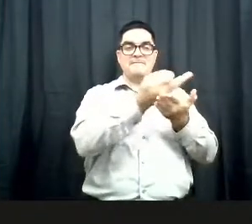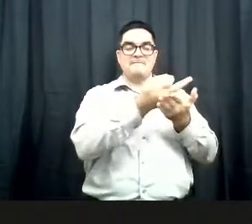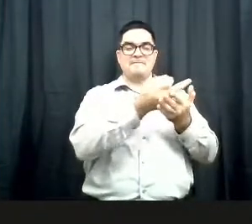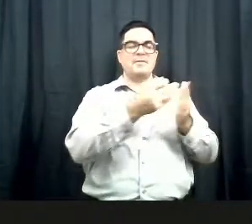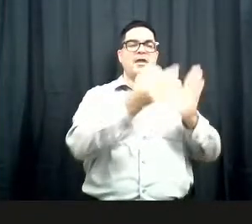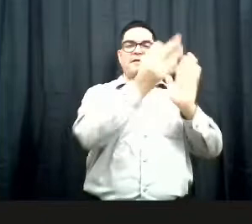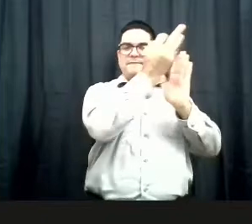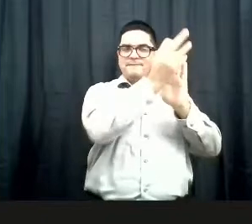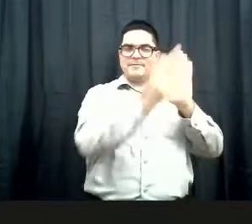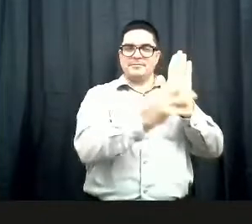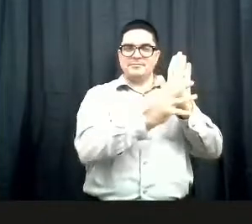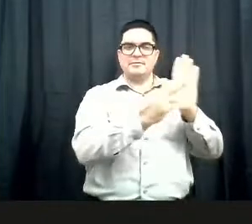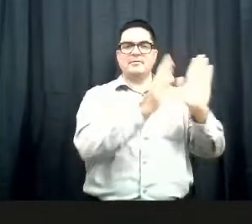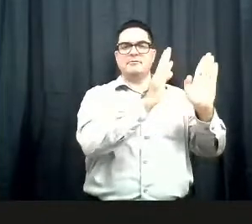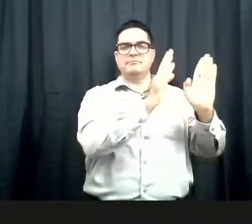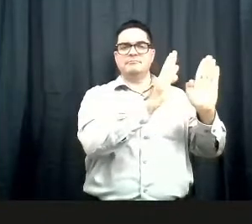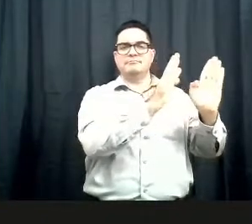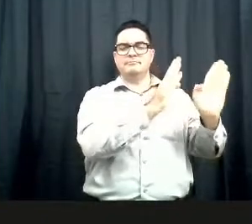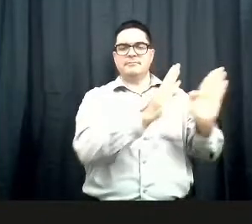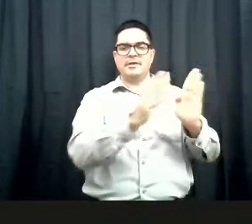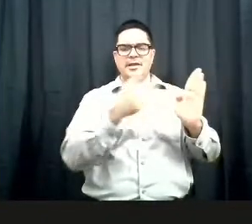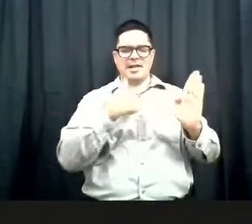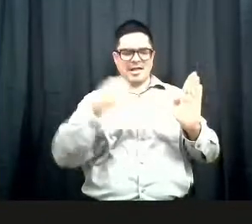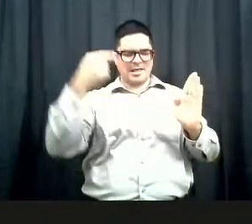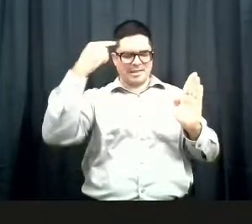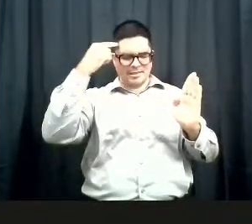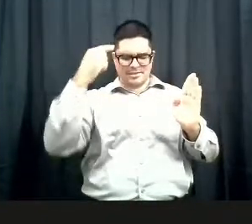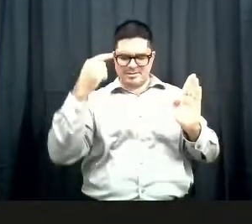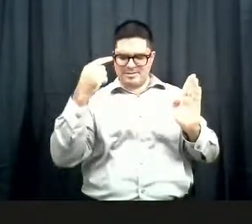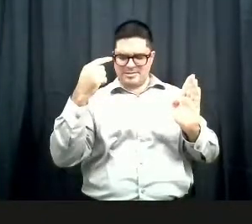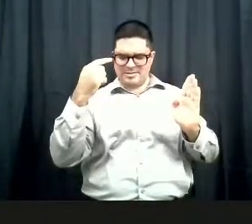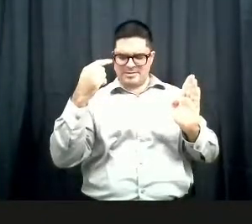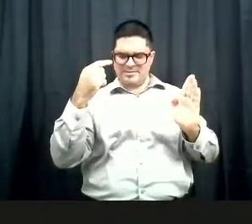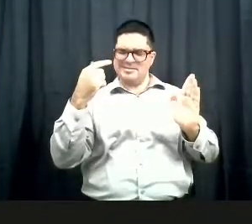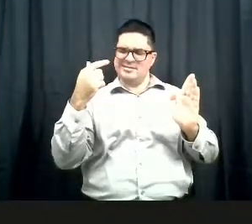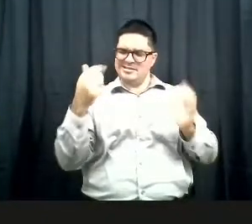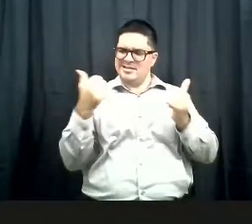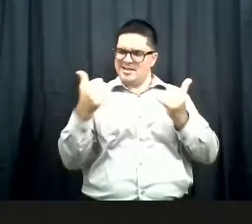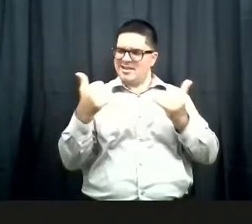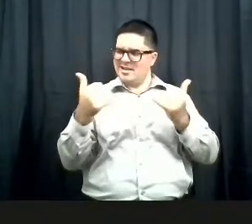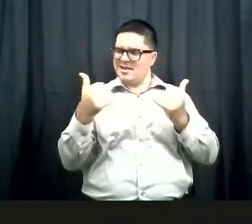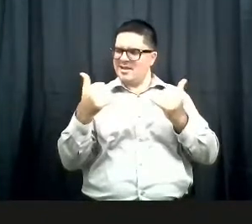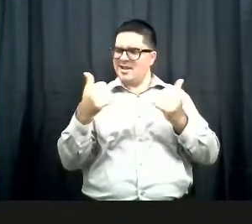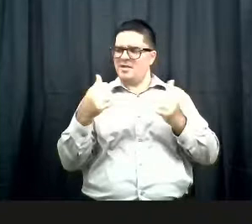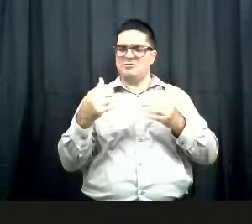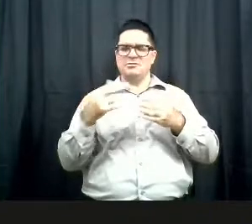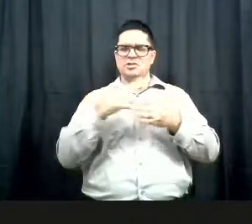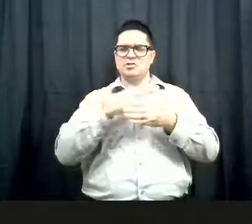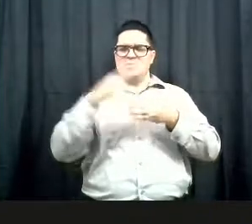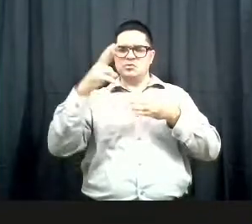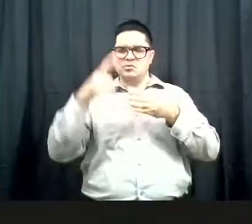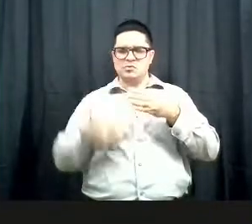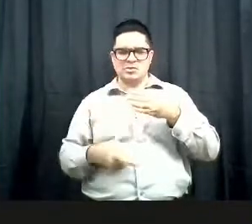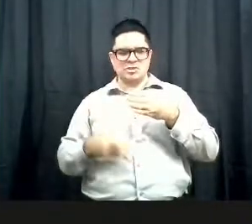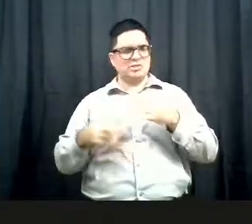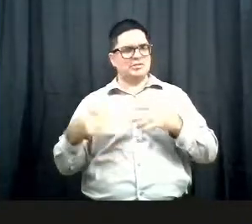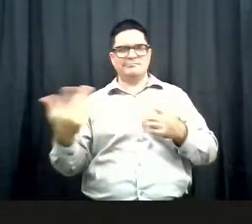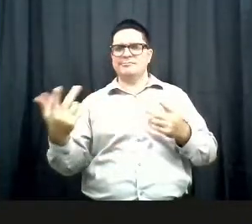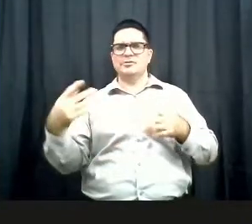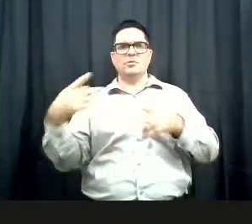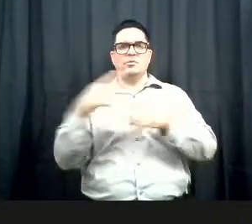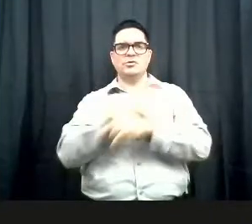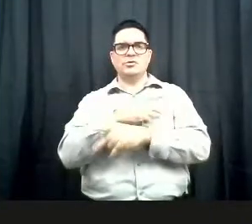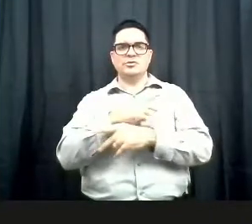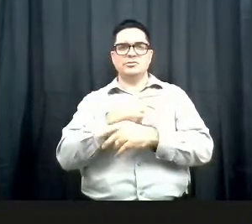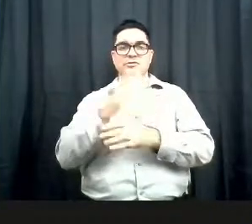girl. But in some ways, the outcomes are far worse for the little boy that doesn't learn how to read by 3rd grade. I think that that's